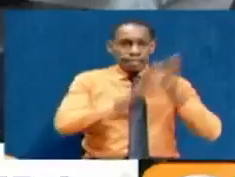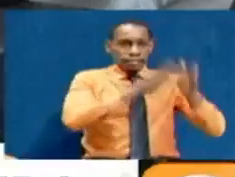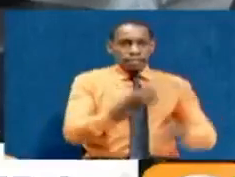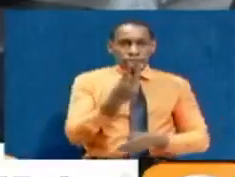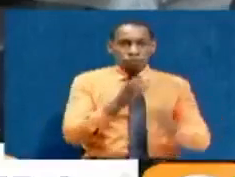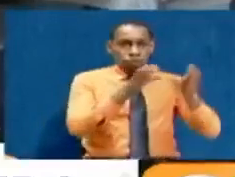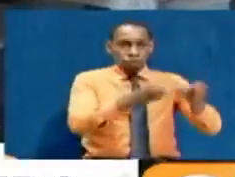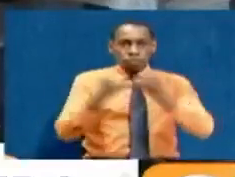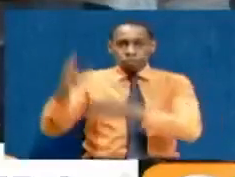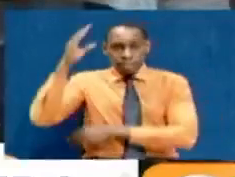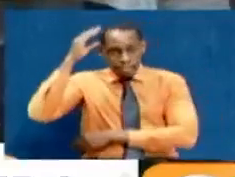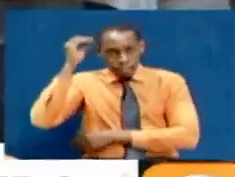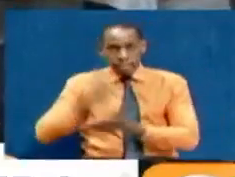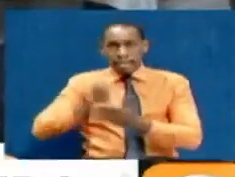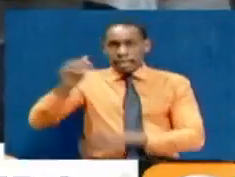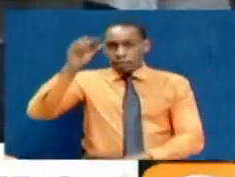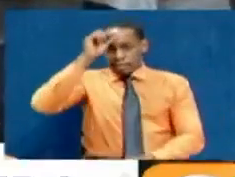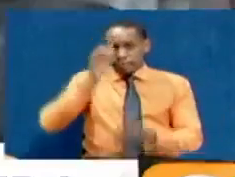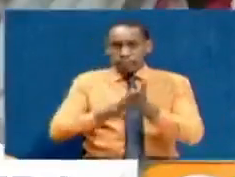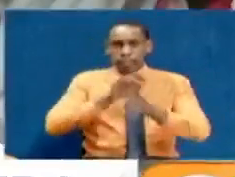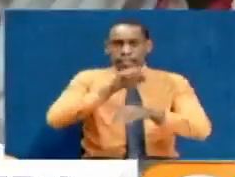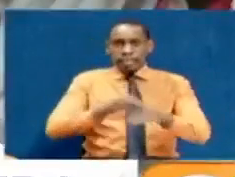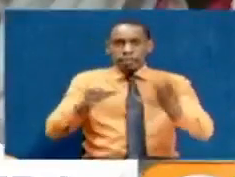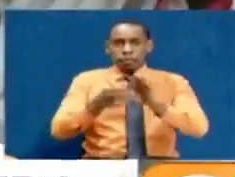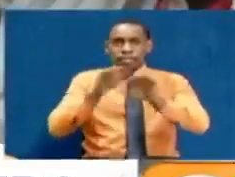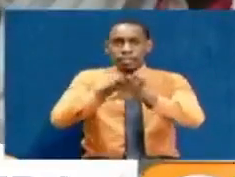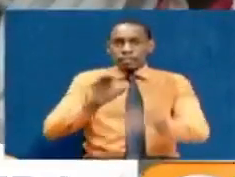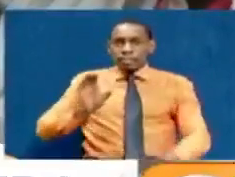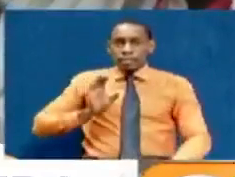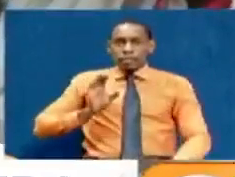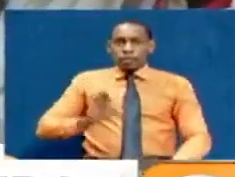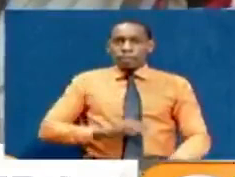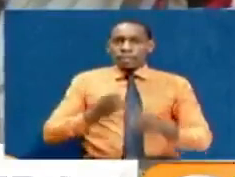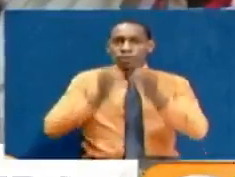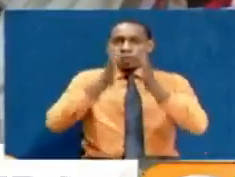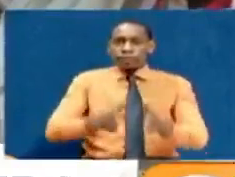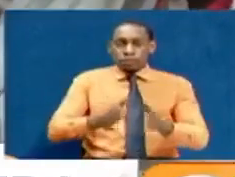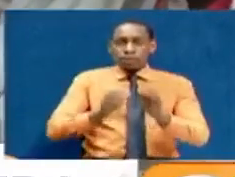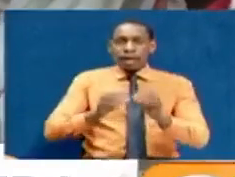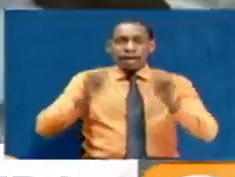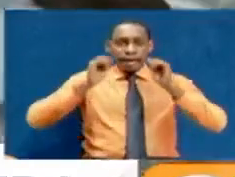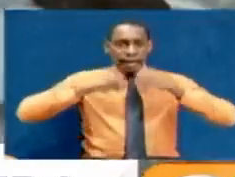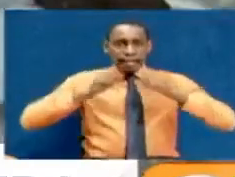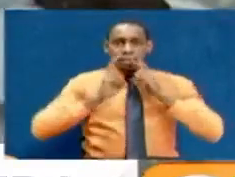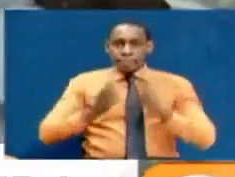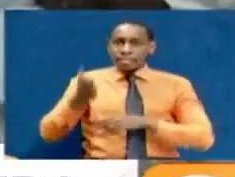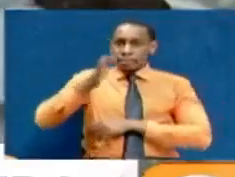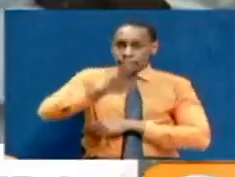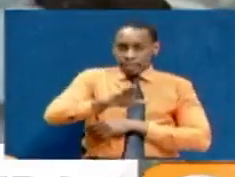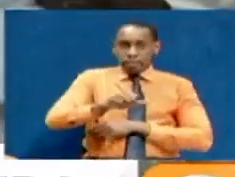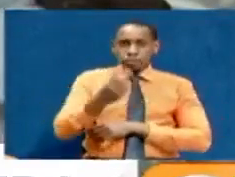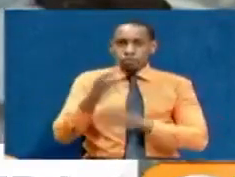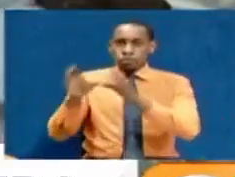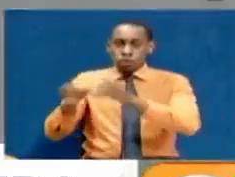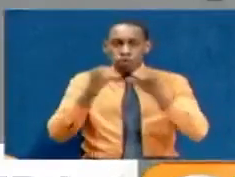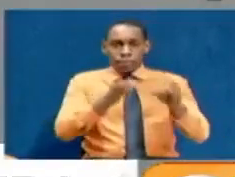from the two Somali clans, county government and National Cohesion and Integration Commission officials to broker a peace deal to restore reason between